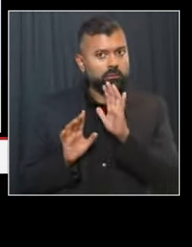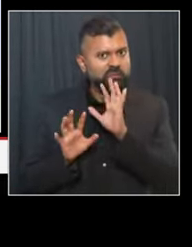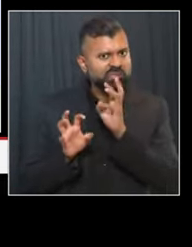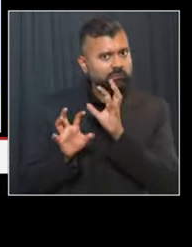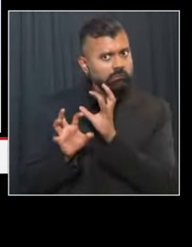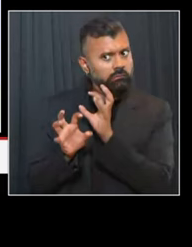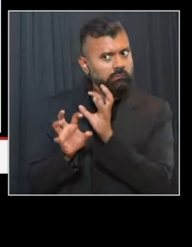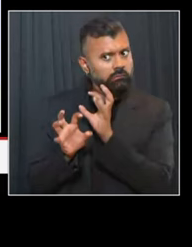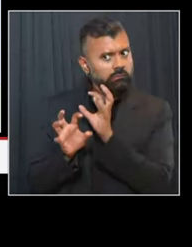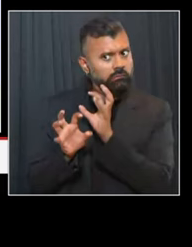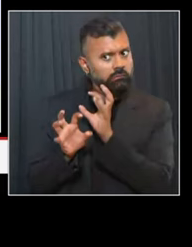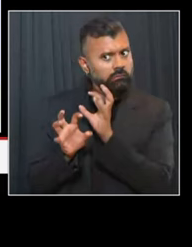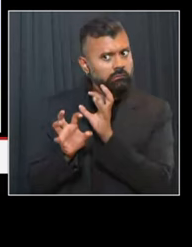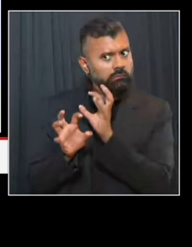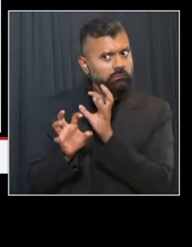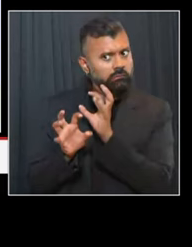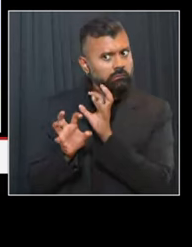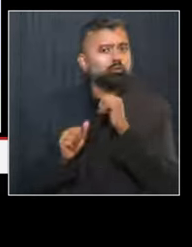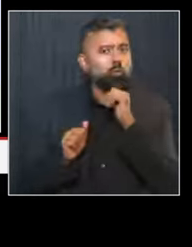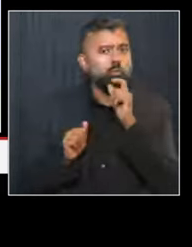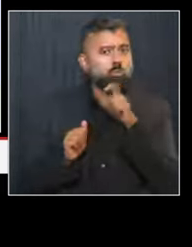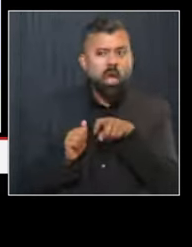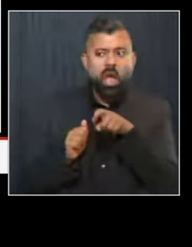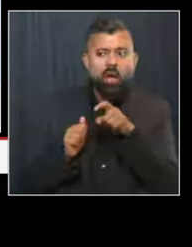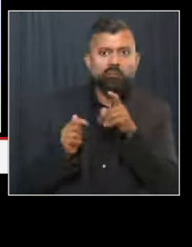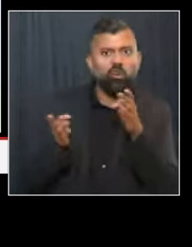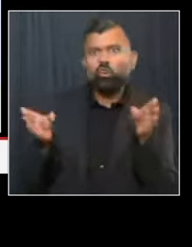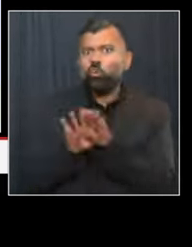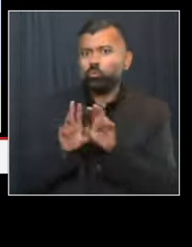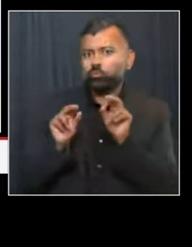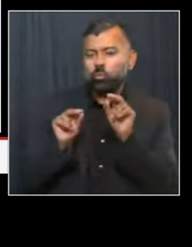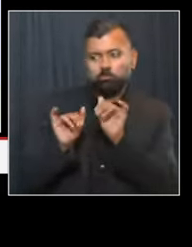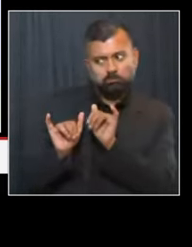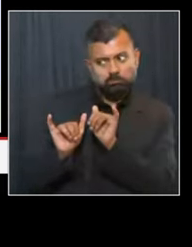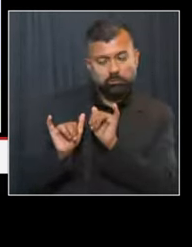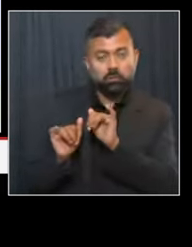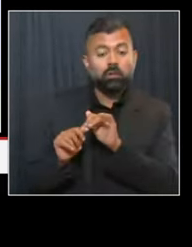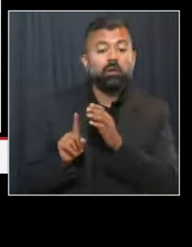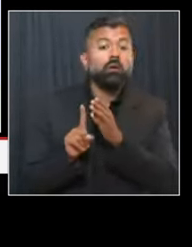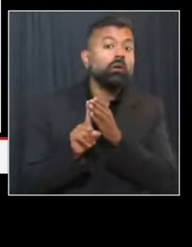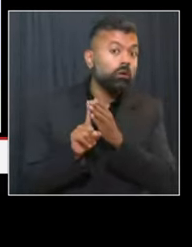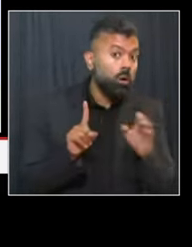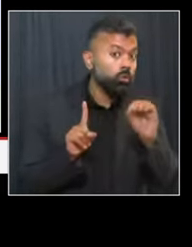facility closures. Now, moving forward for FY26 and beyond.